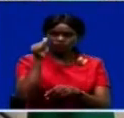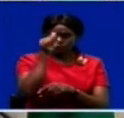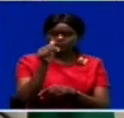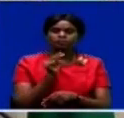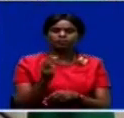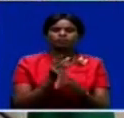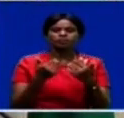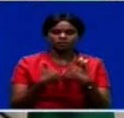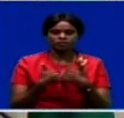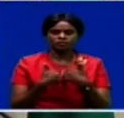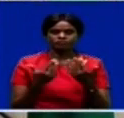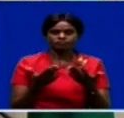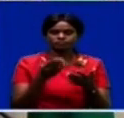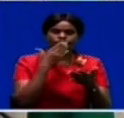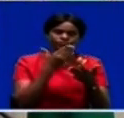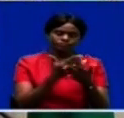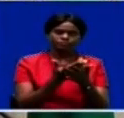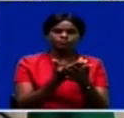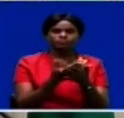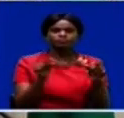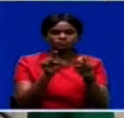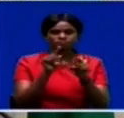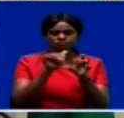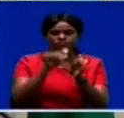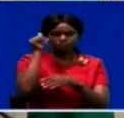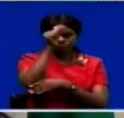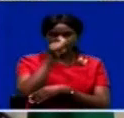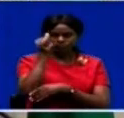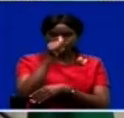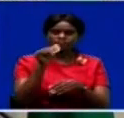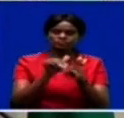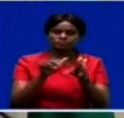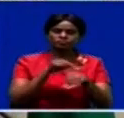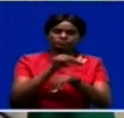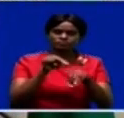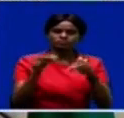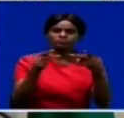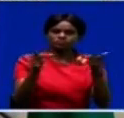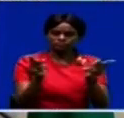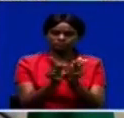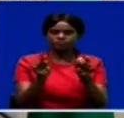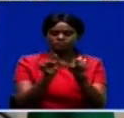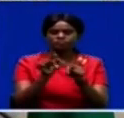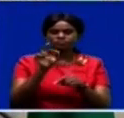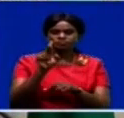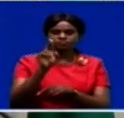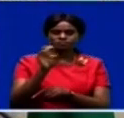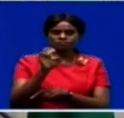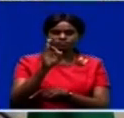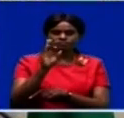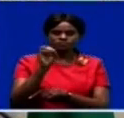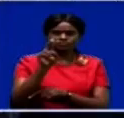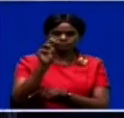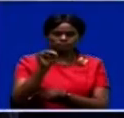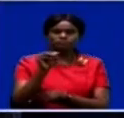There's really consensus in Africa, which is the common African position on the reforms of the UN Security